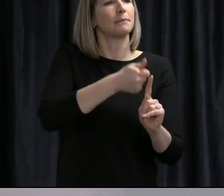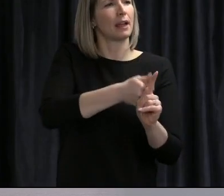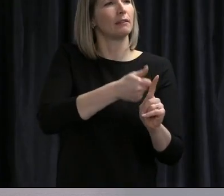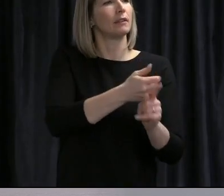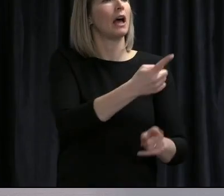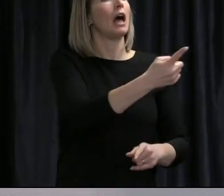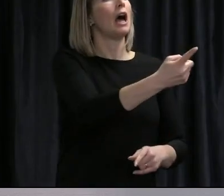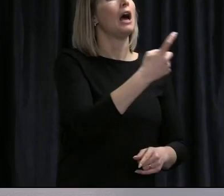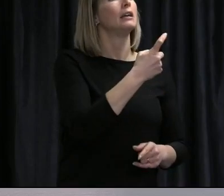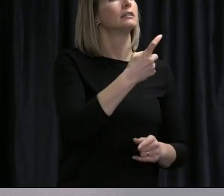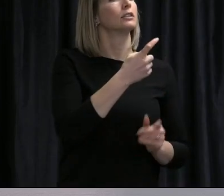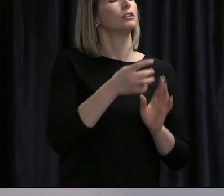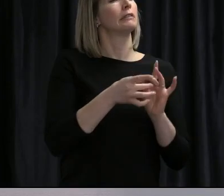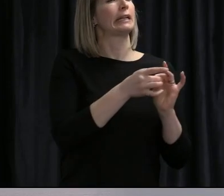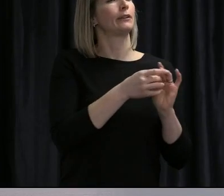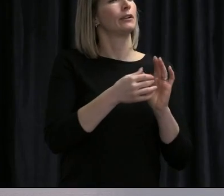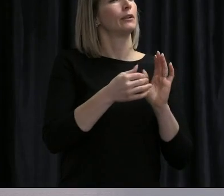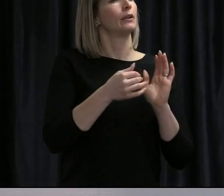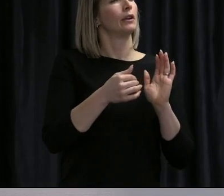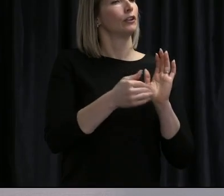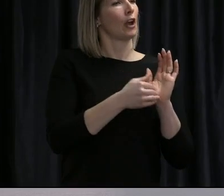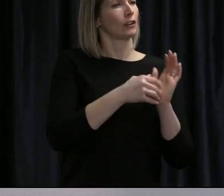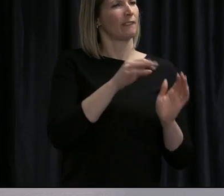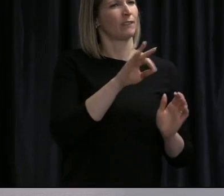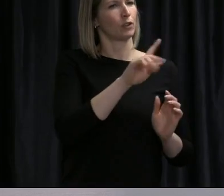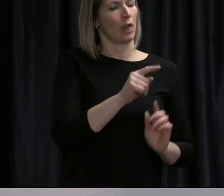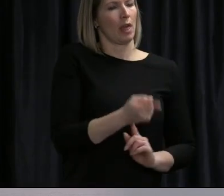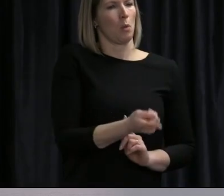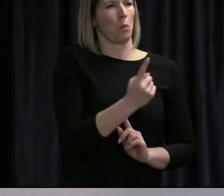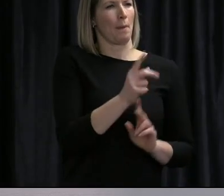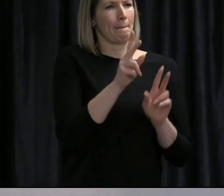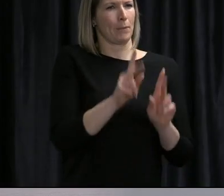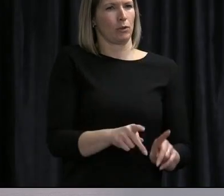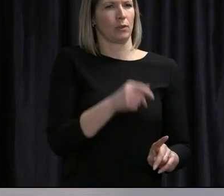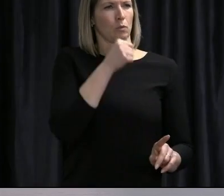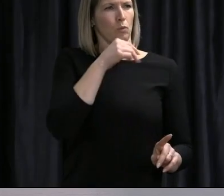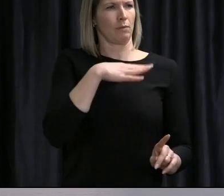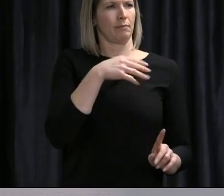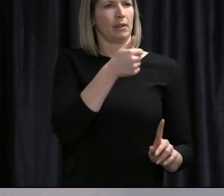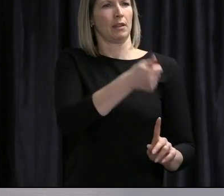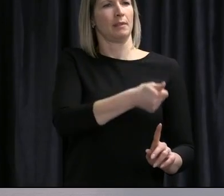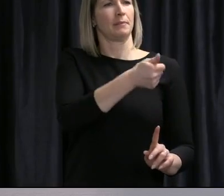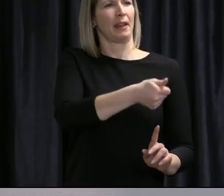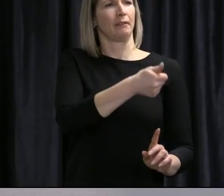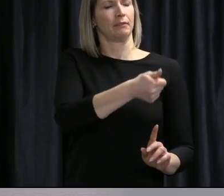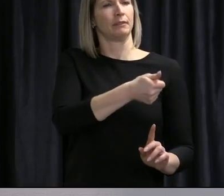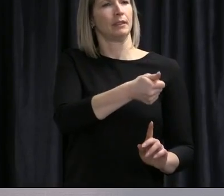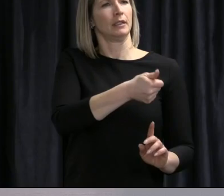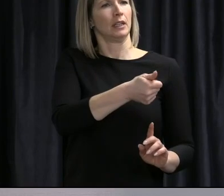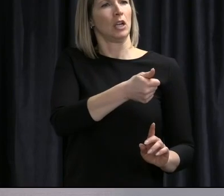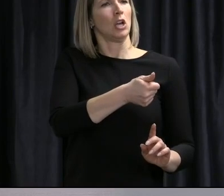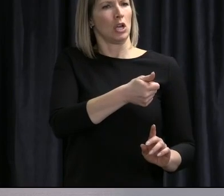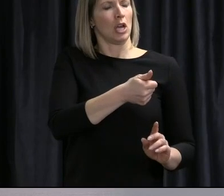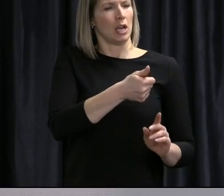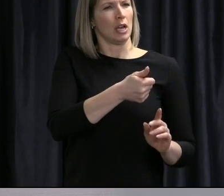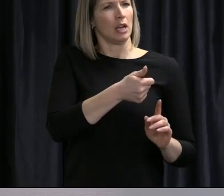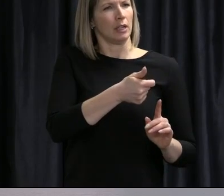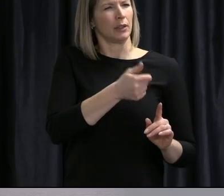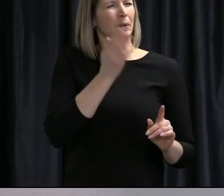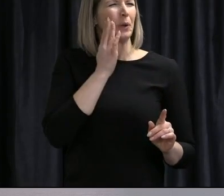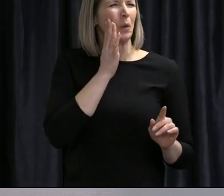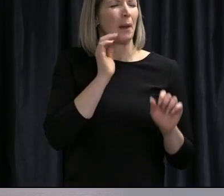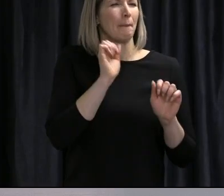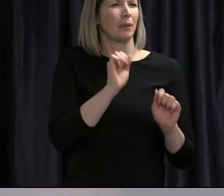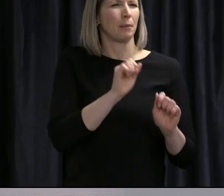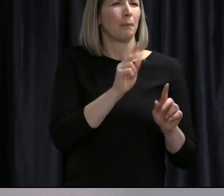when it comes to the presumptive positive case that we have right now, was that patient captured, upon re-entry, or was that like a